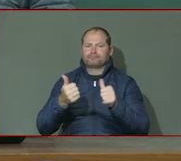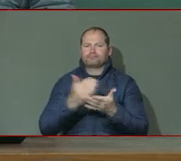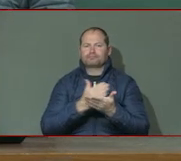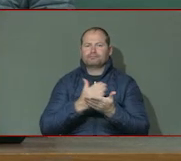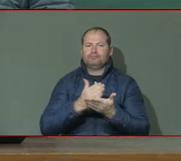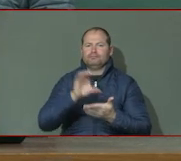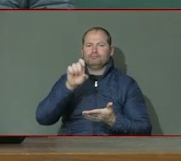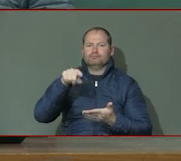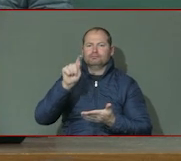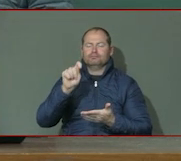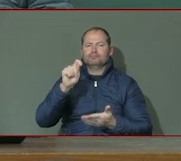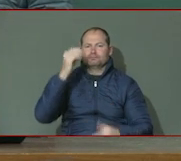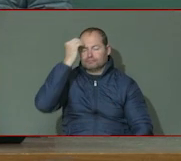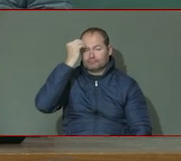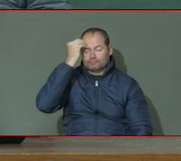equity?